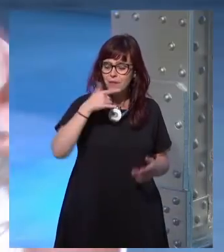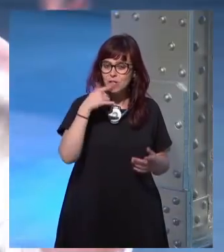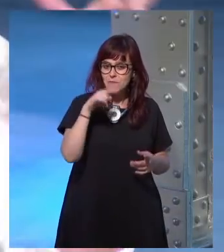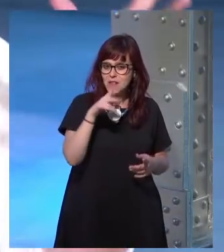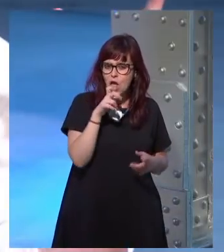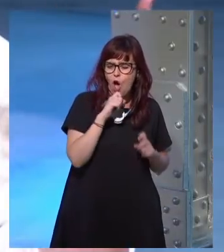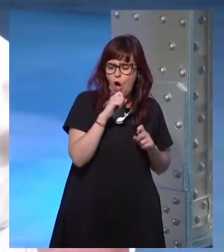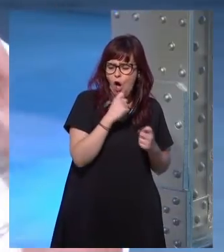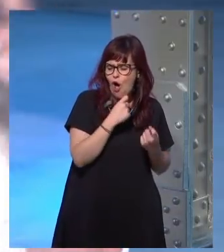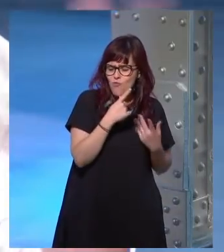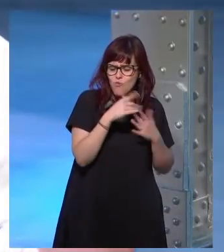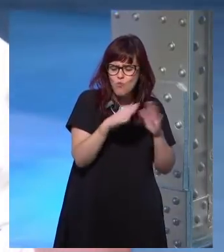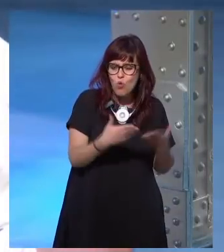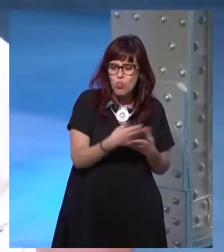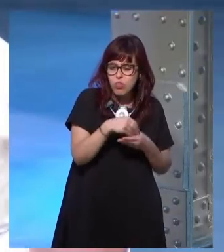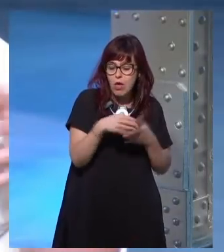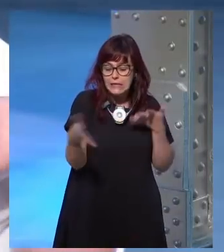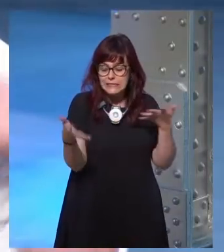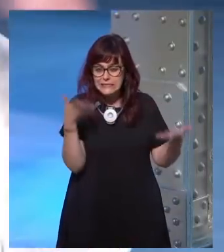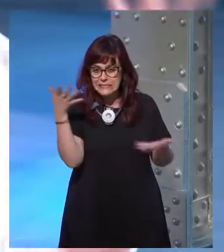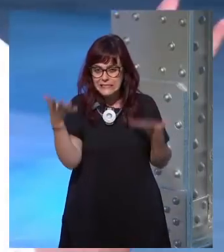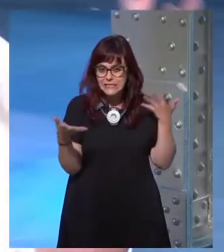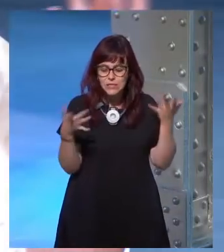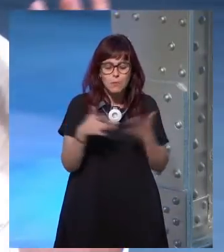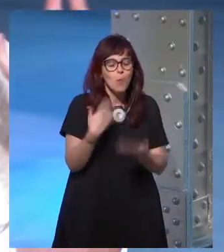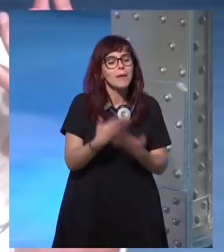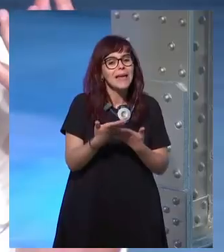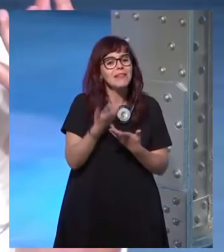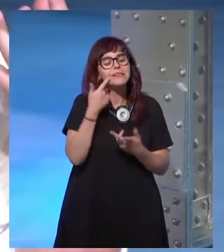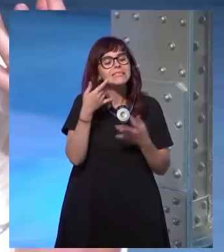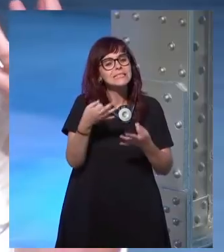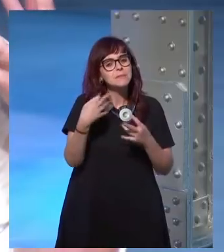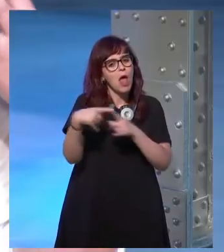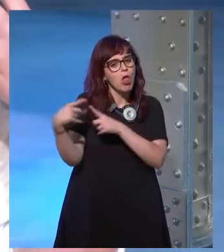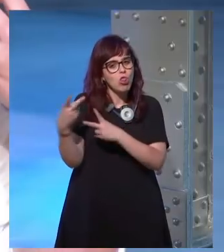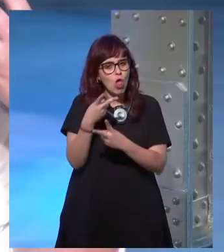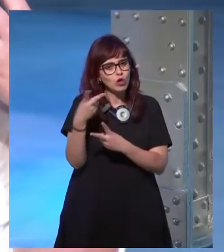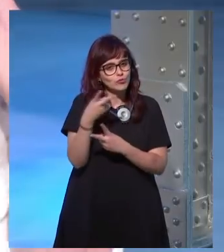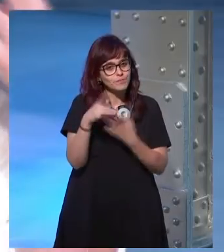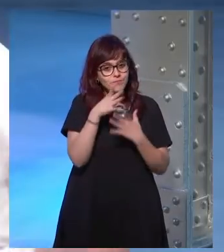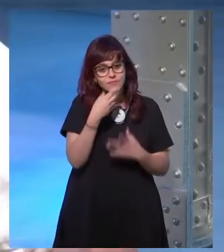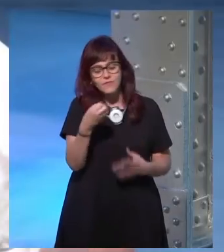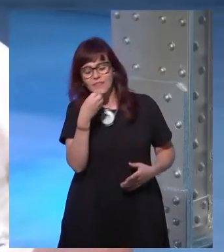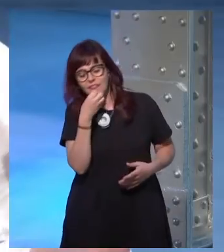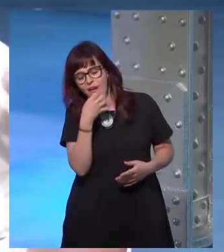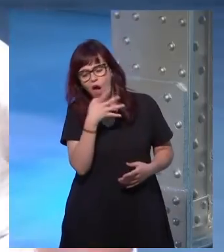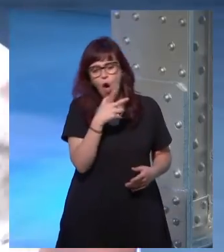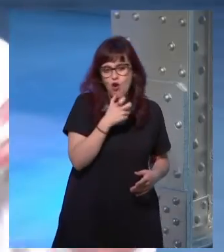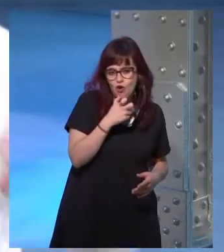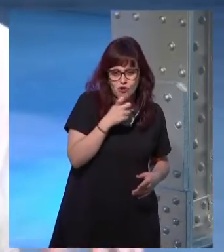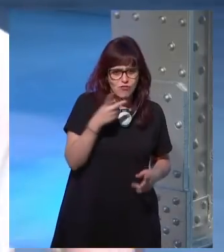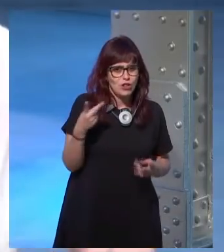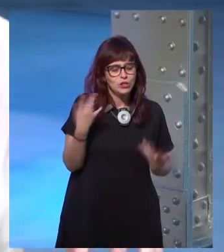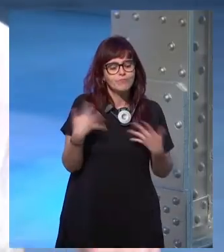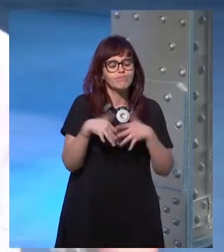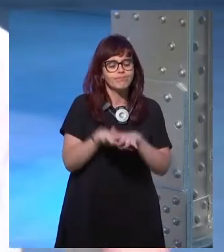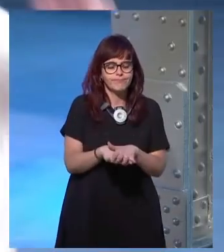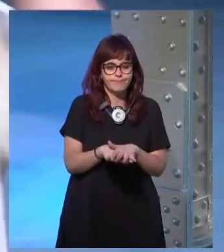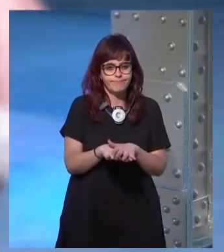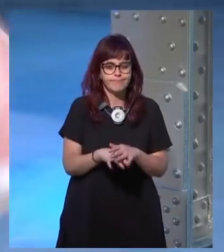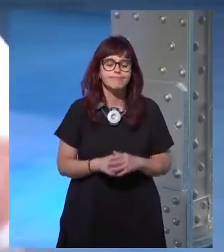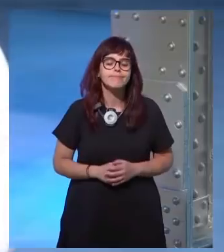I love showing both of those things, because it is very human, but it becomes, you see it much more again when you